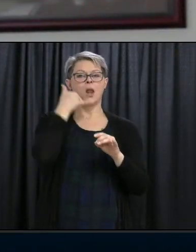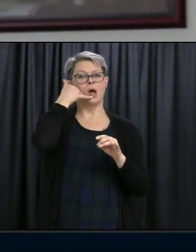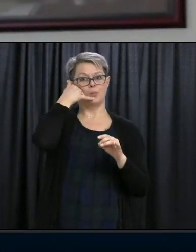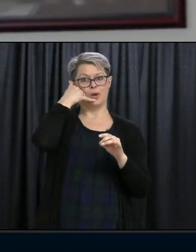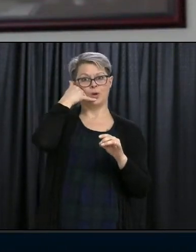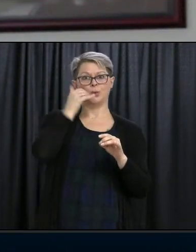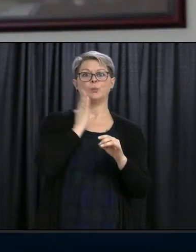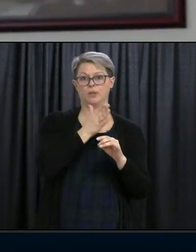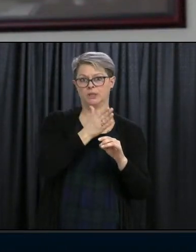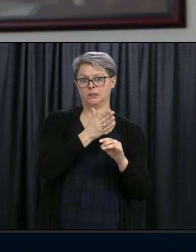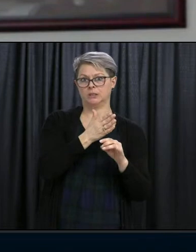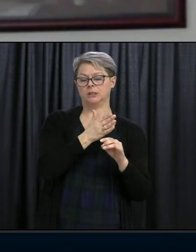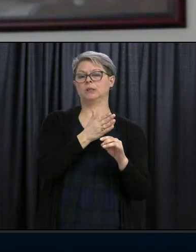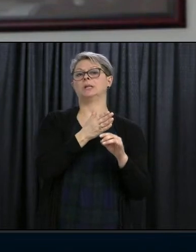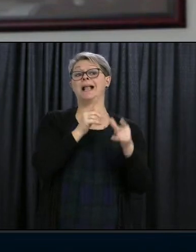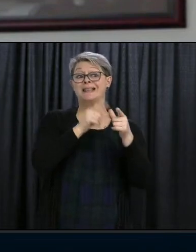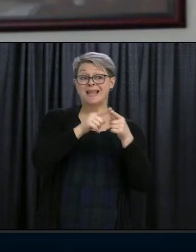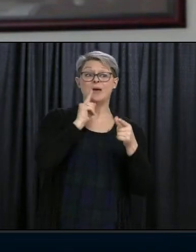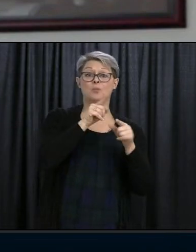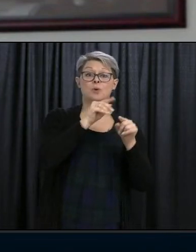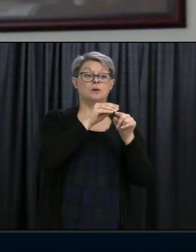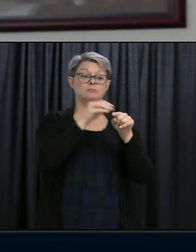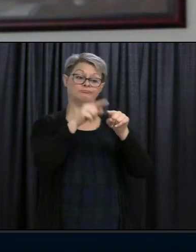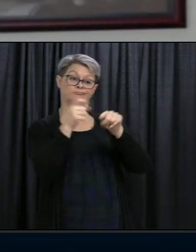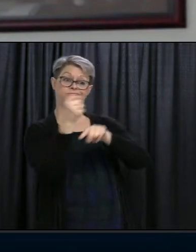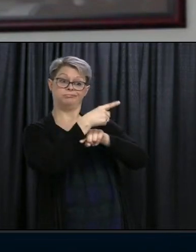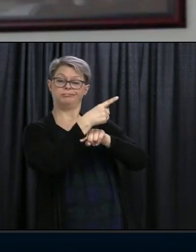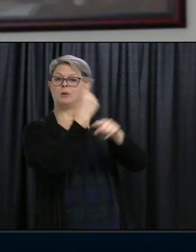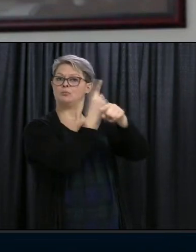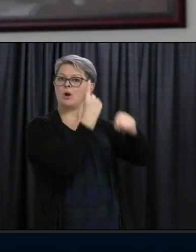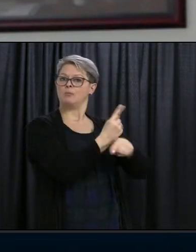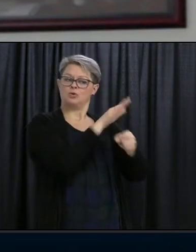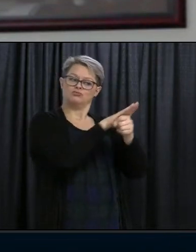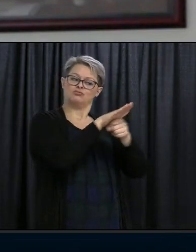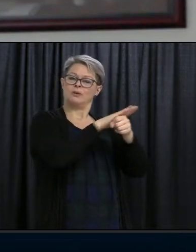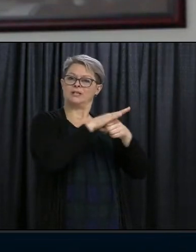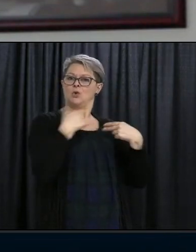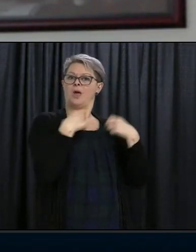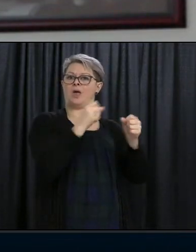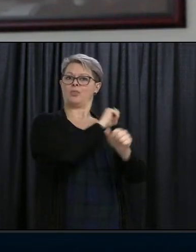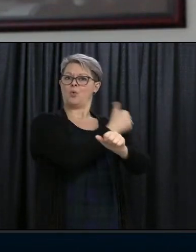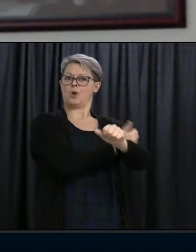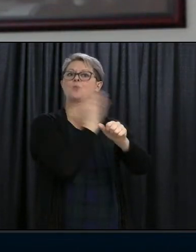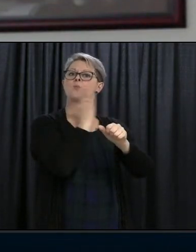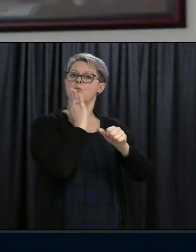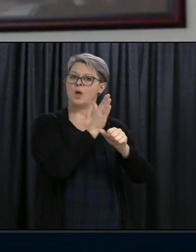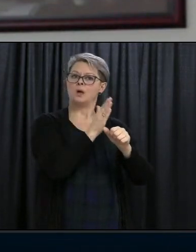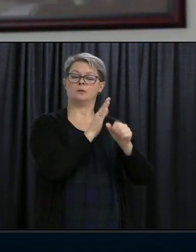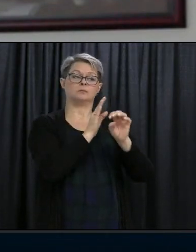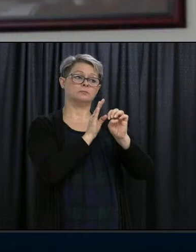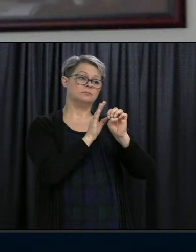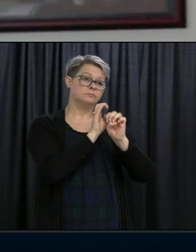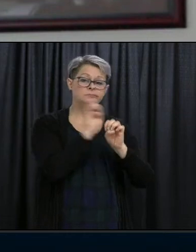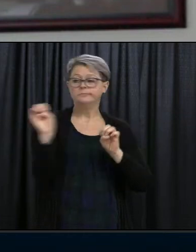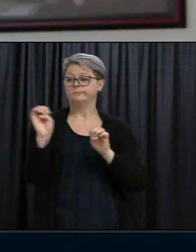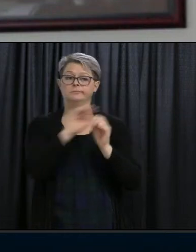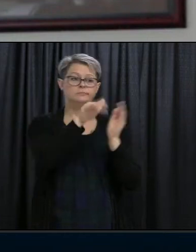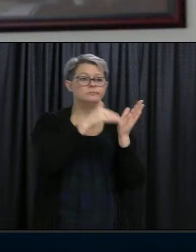electronically delivered to the appropriate regional health authority public health point, and it saves a